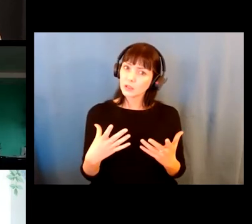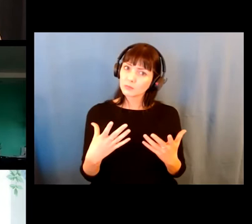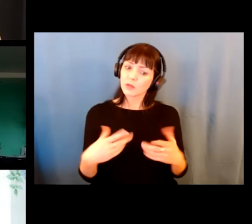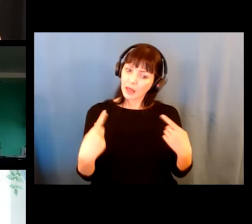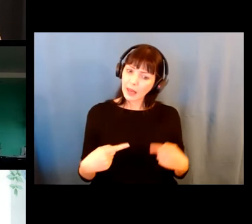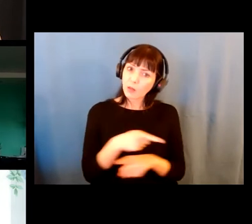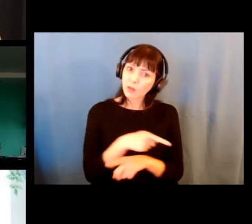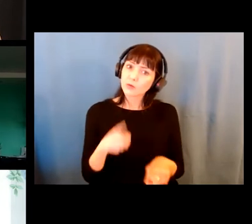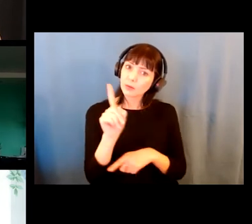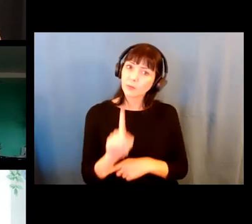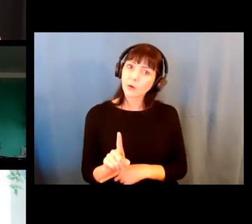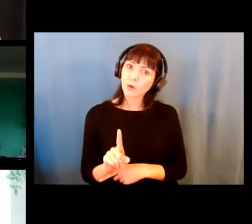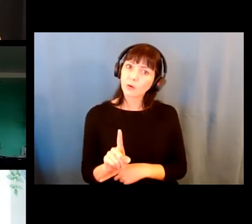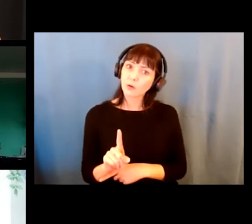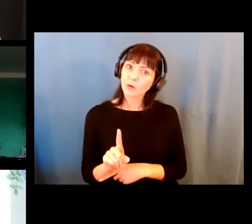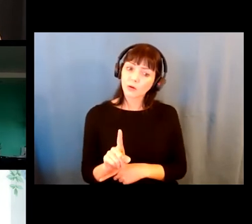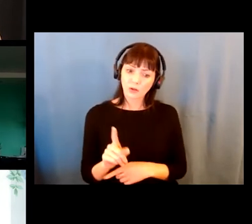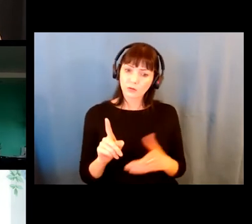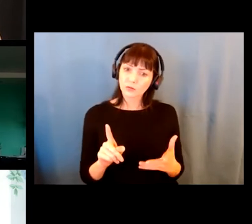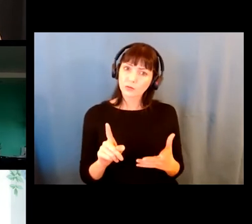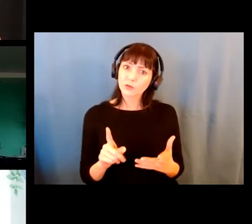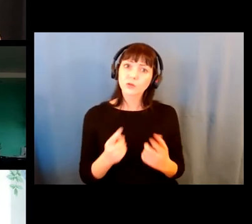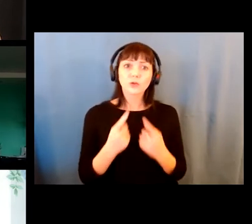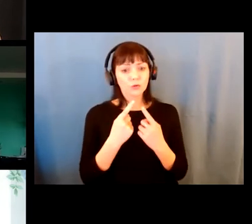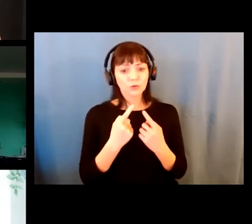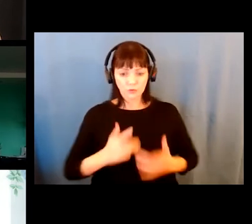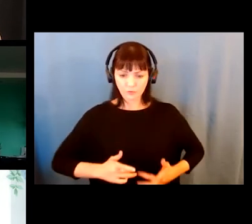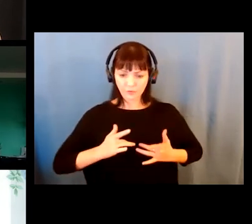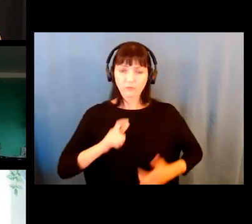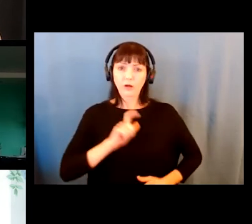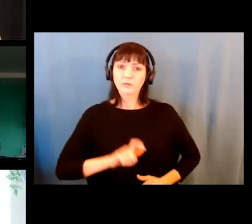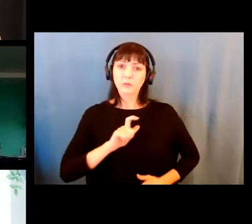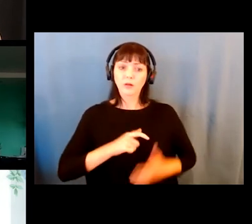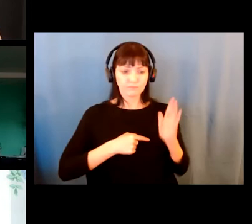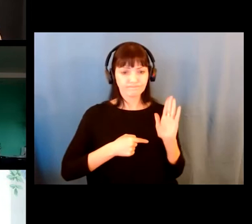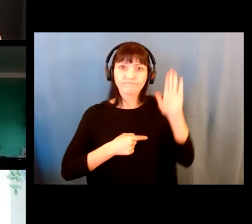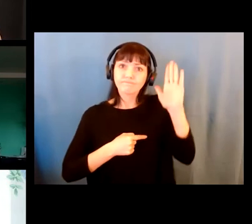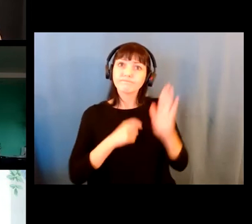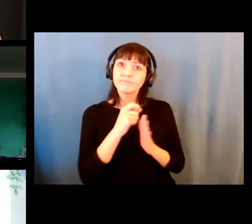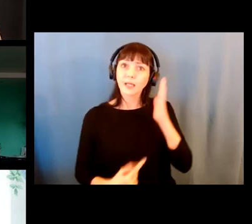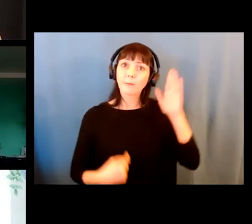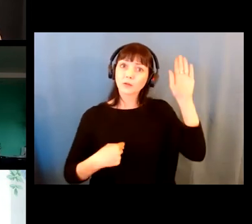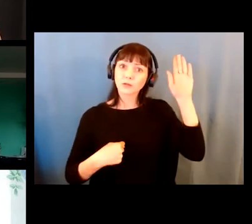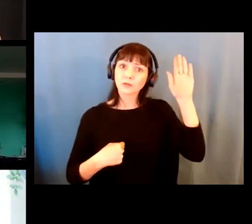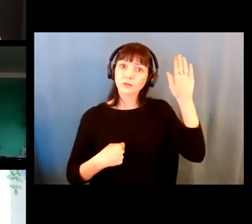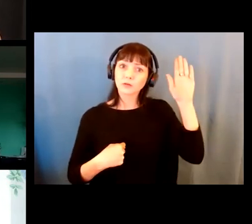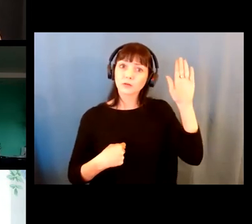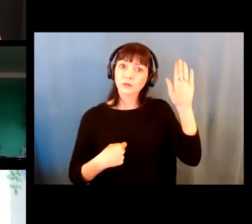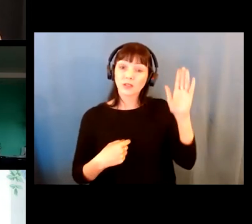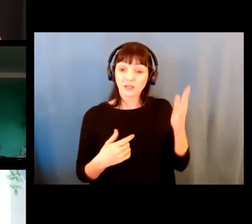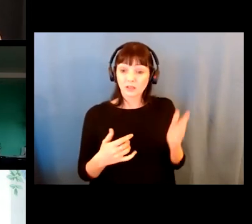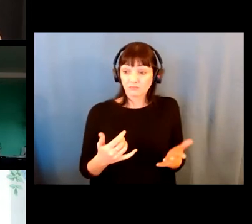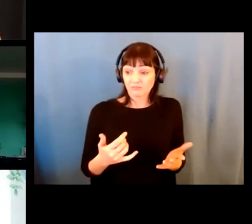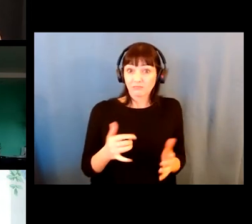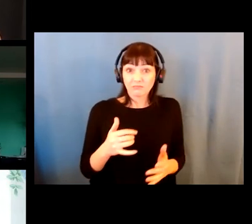declare disability more equitable and less stigmatising. You know, people fear for their jobs, they fear for